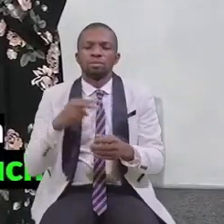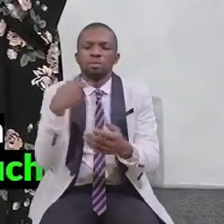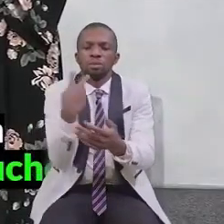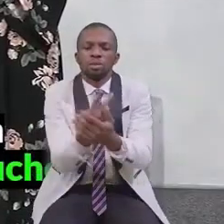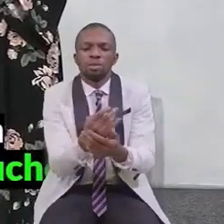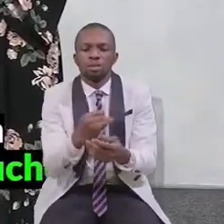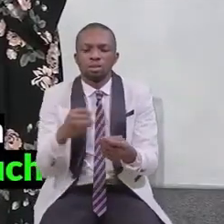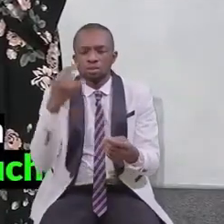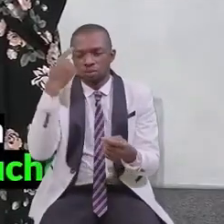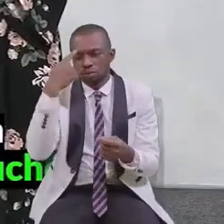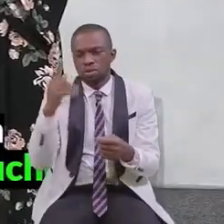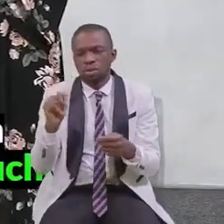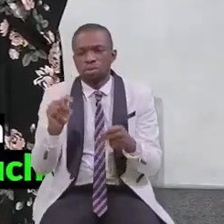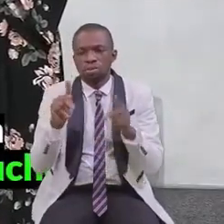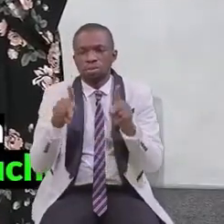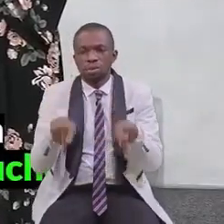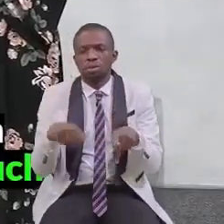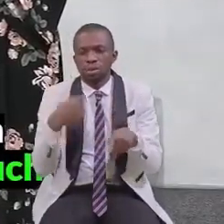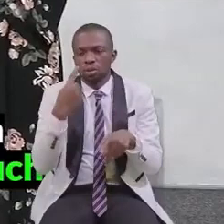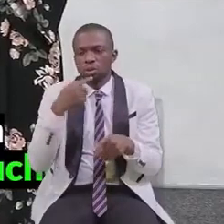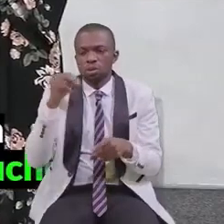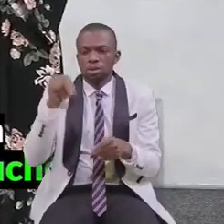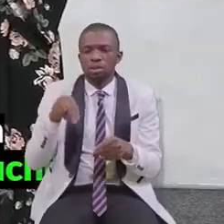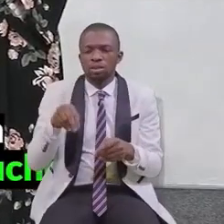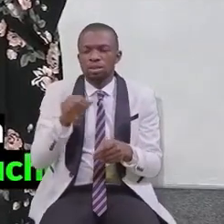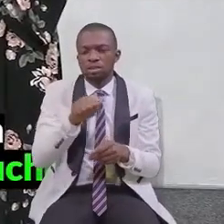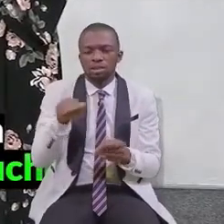for the one who needs a